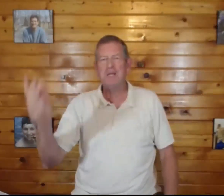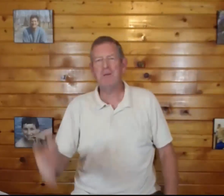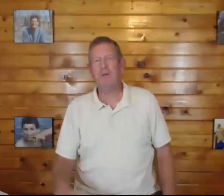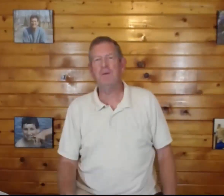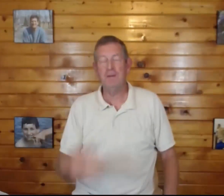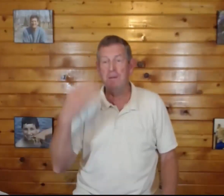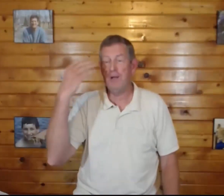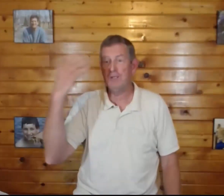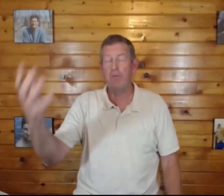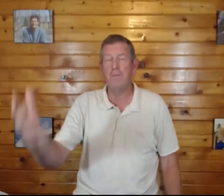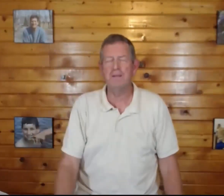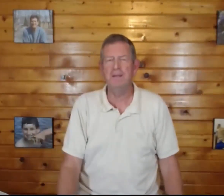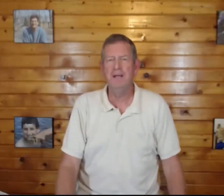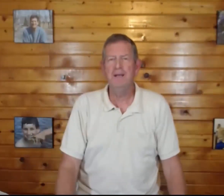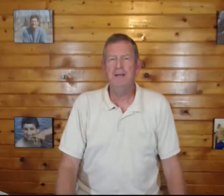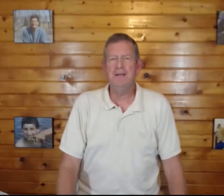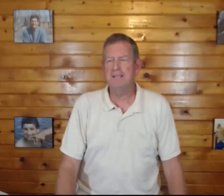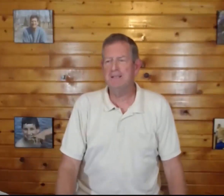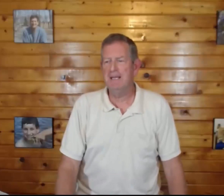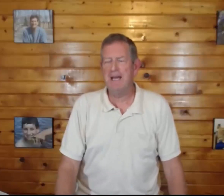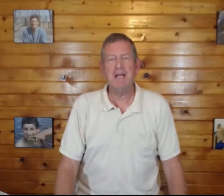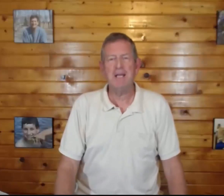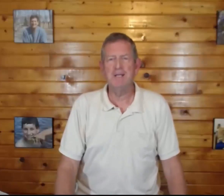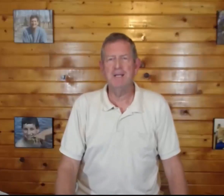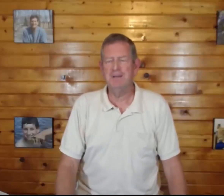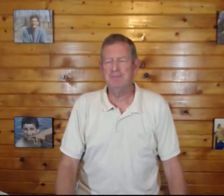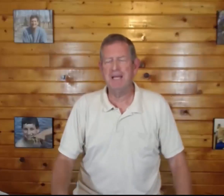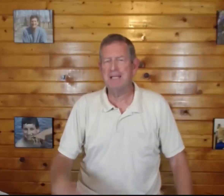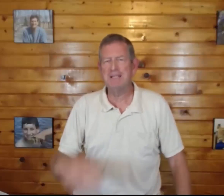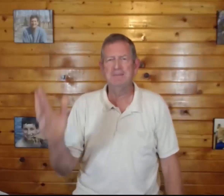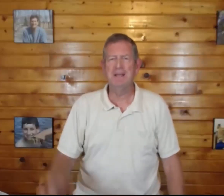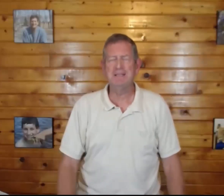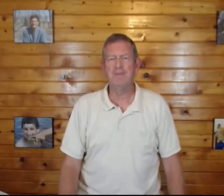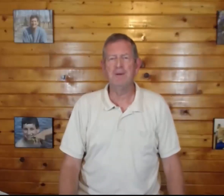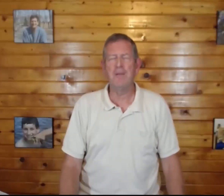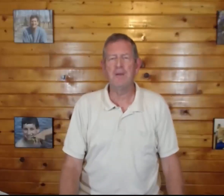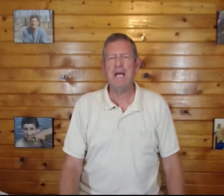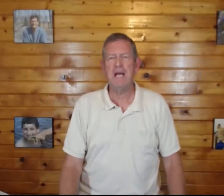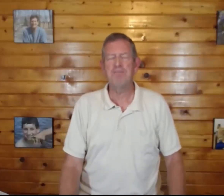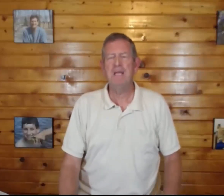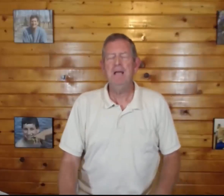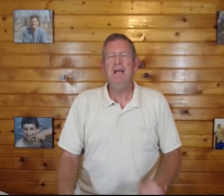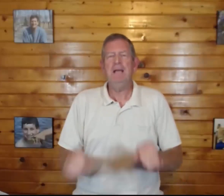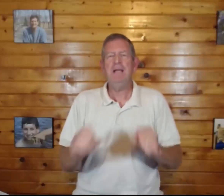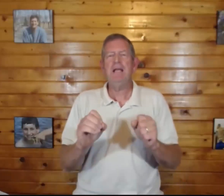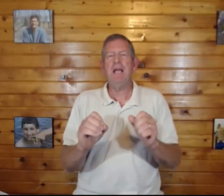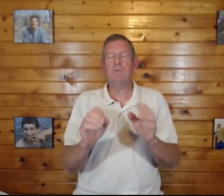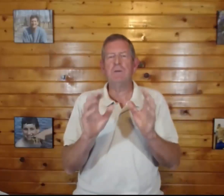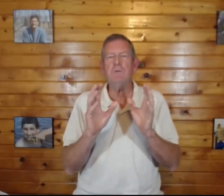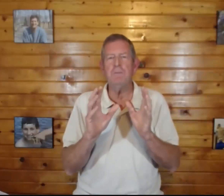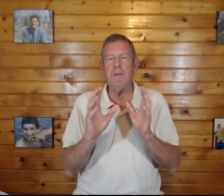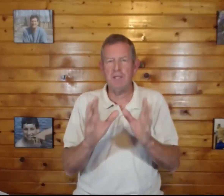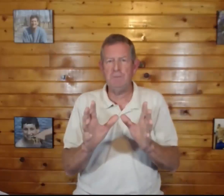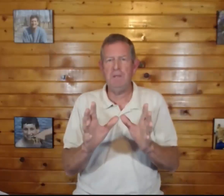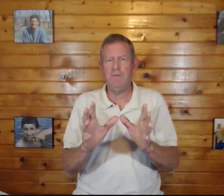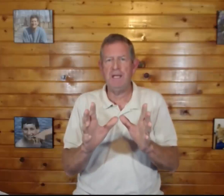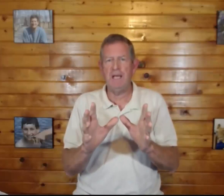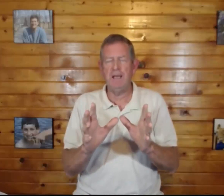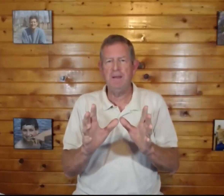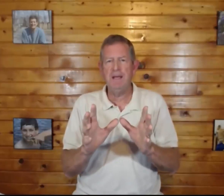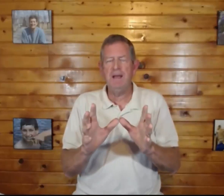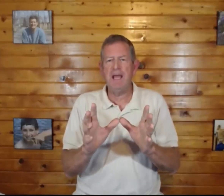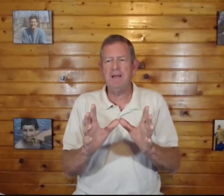can tell you about what their impression of American etiquette, but that's for another time. In any case, so this was the biggest meal of